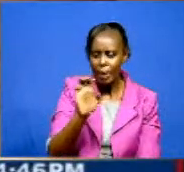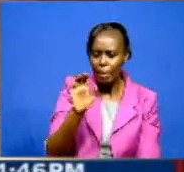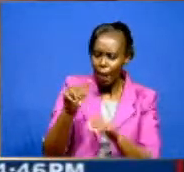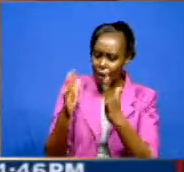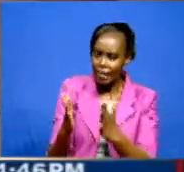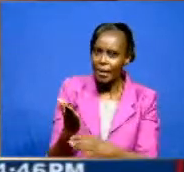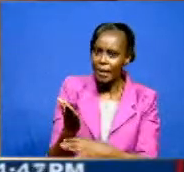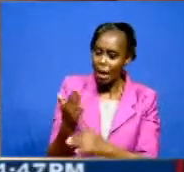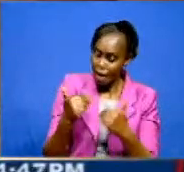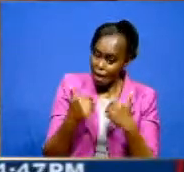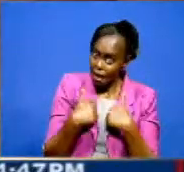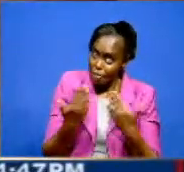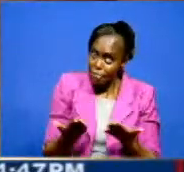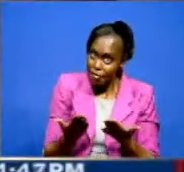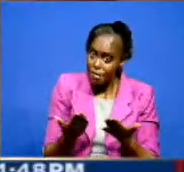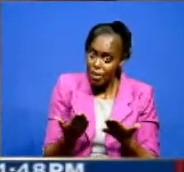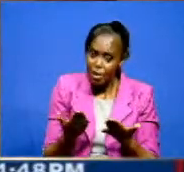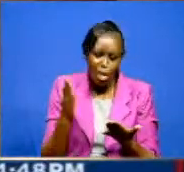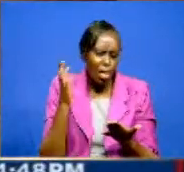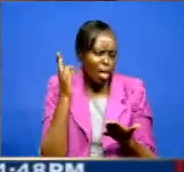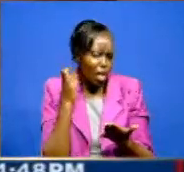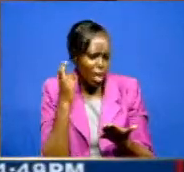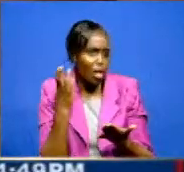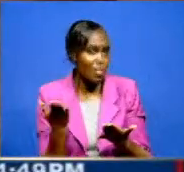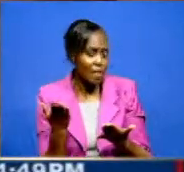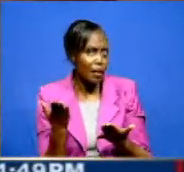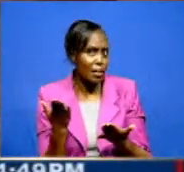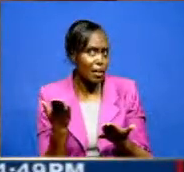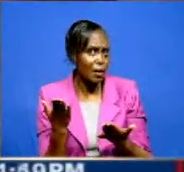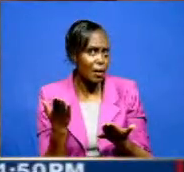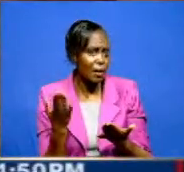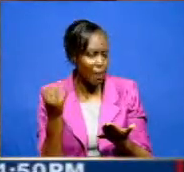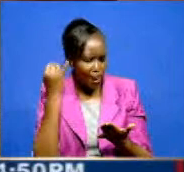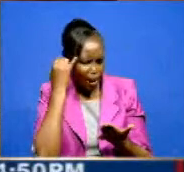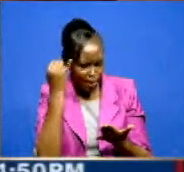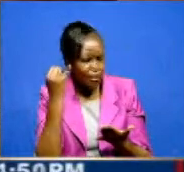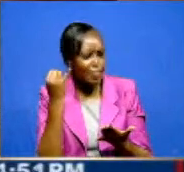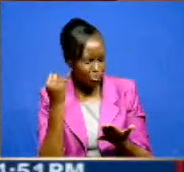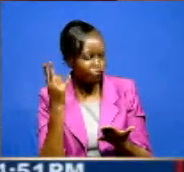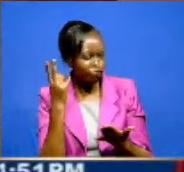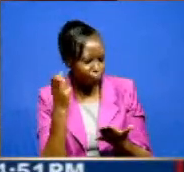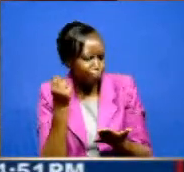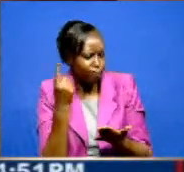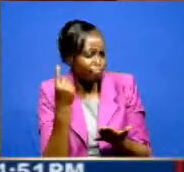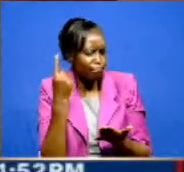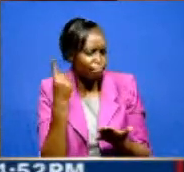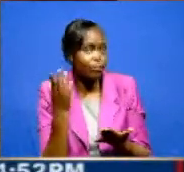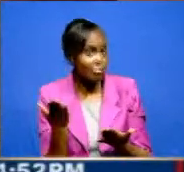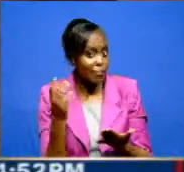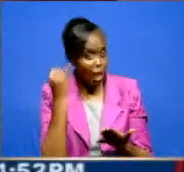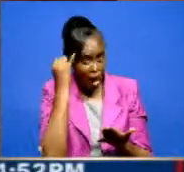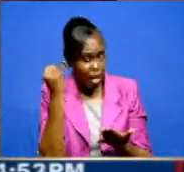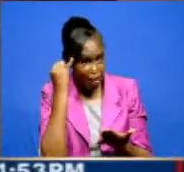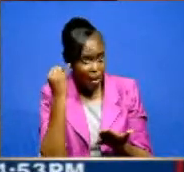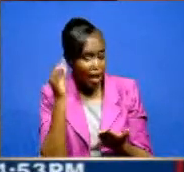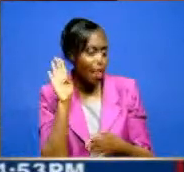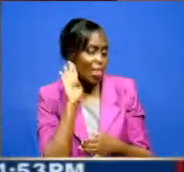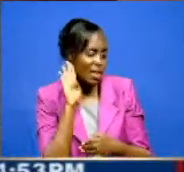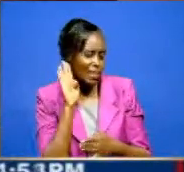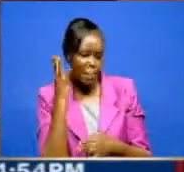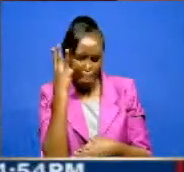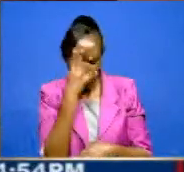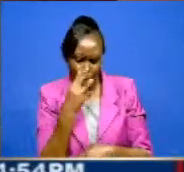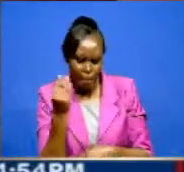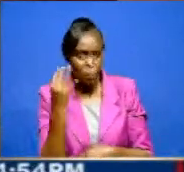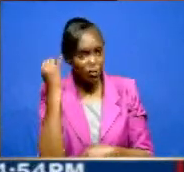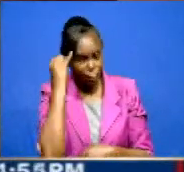We have, just listen to them. Just listen to the ideas that ooze out of their mouths. Beautiful ideas,